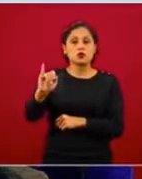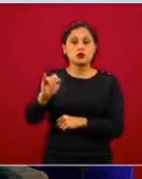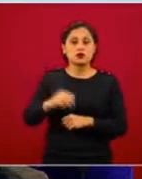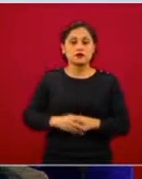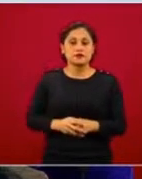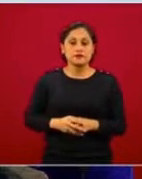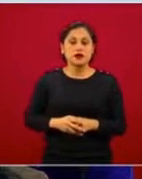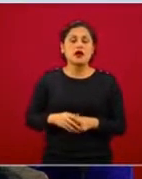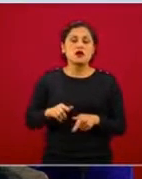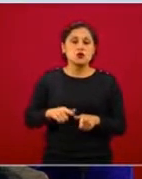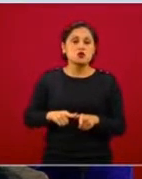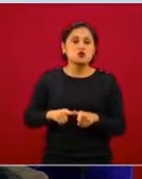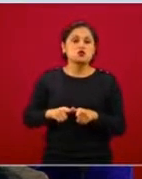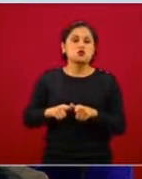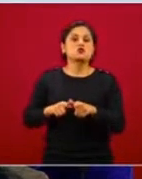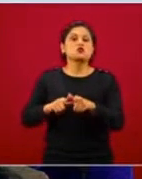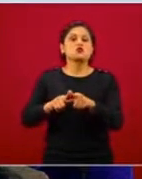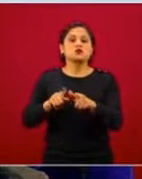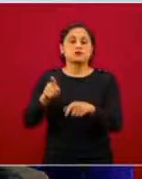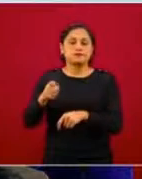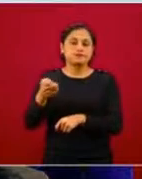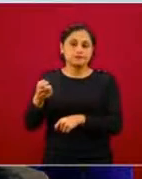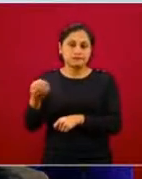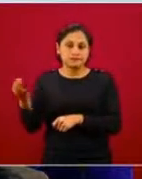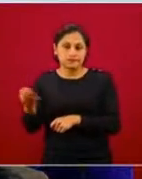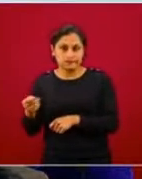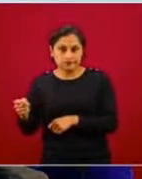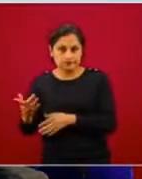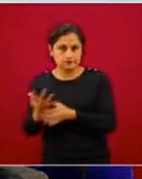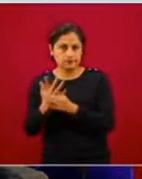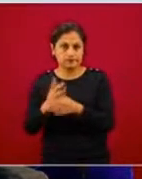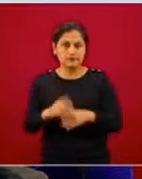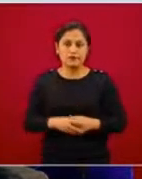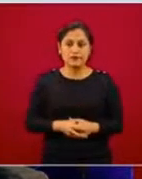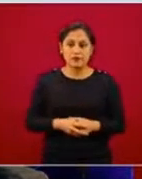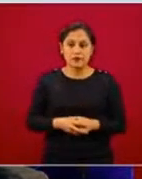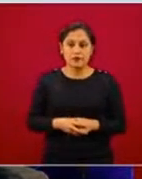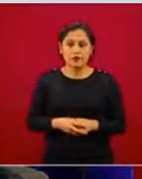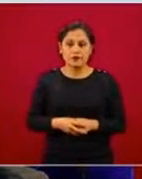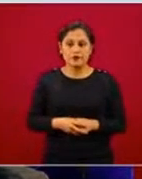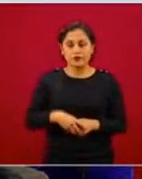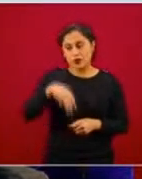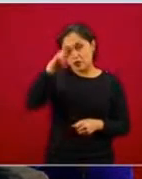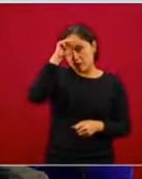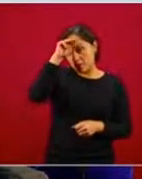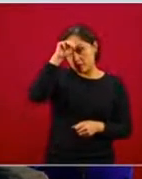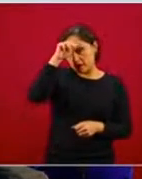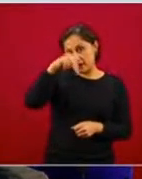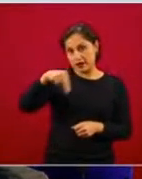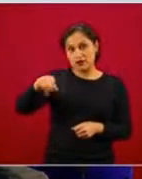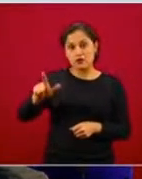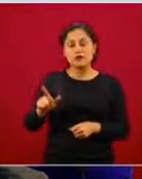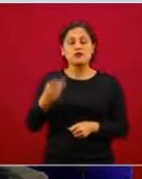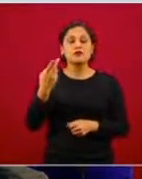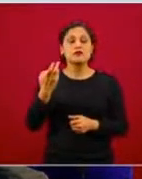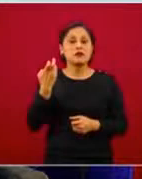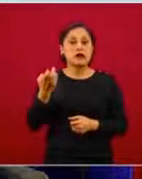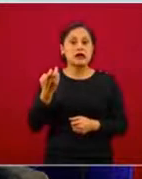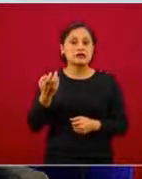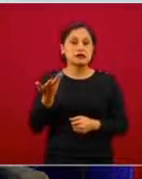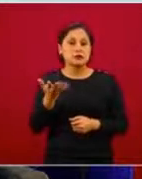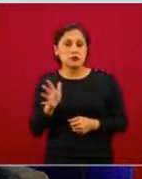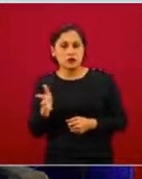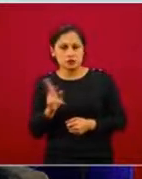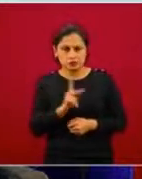the ICU hospitalization. And we can also see how it's more clearly following the projection. Here's Monterrey,